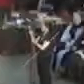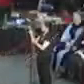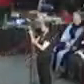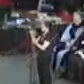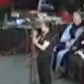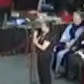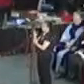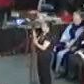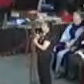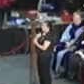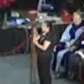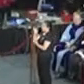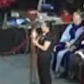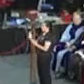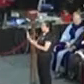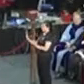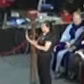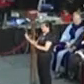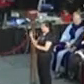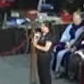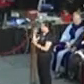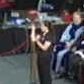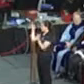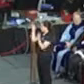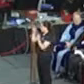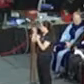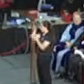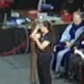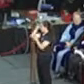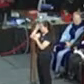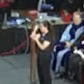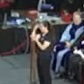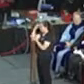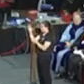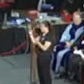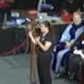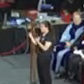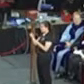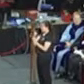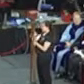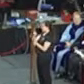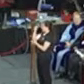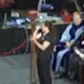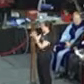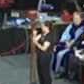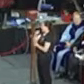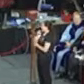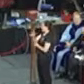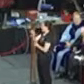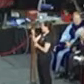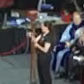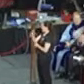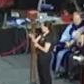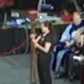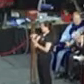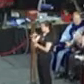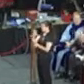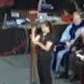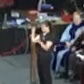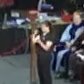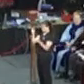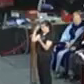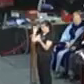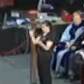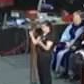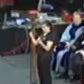Lord, way too early to know what I was doing. He was 19, and neither one of us were